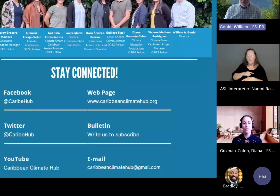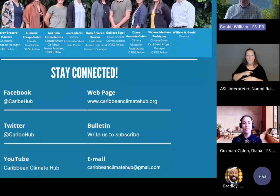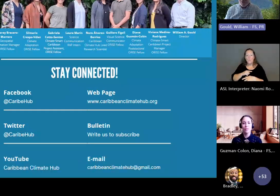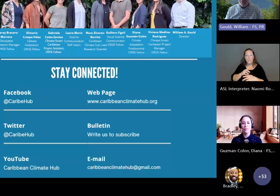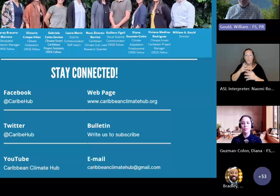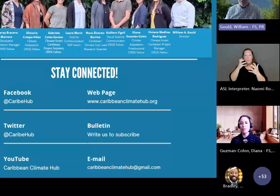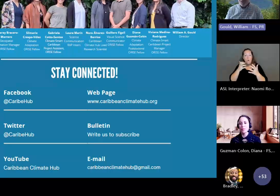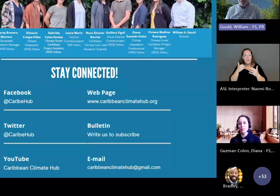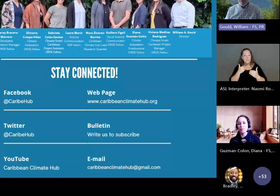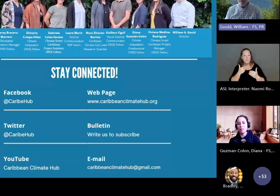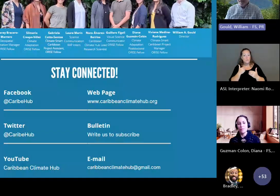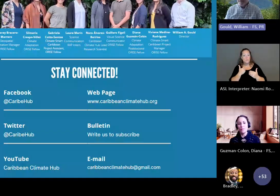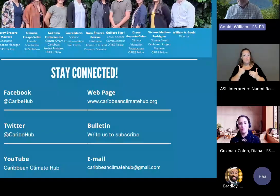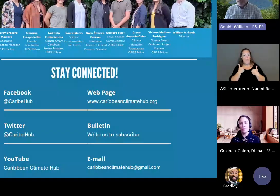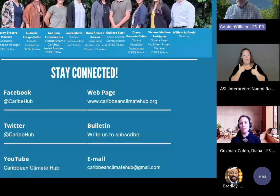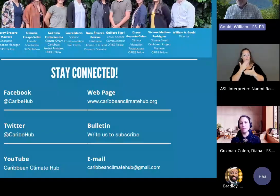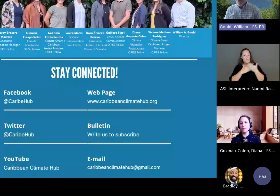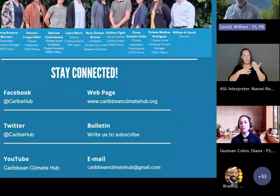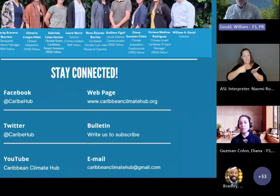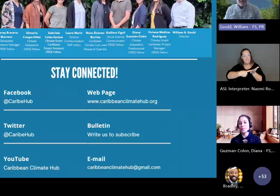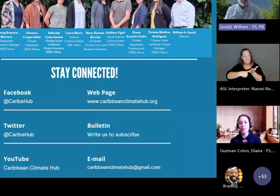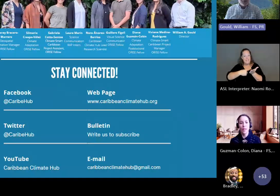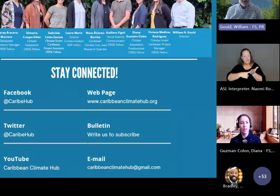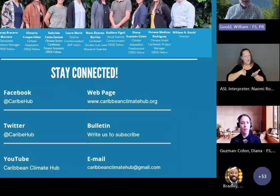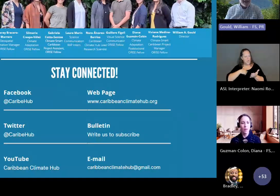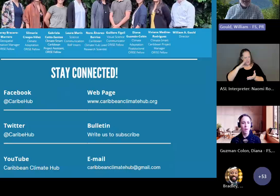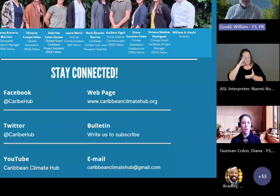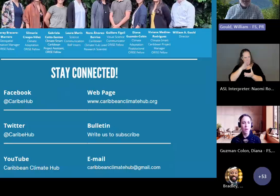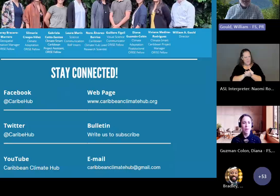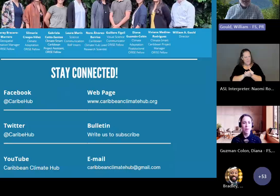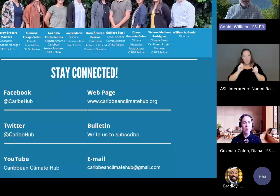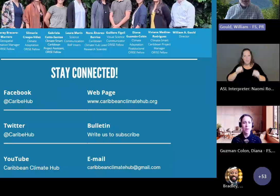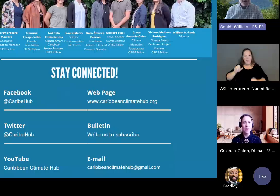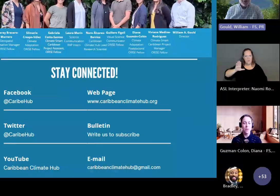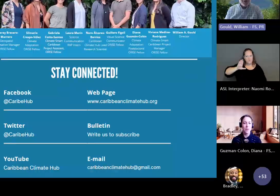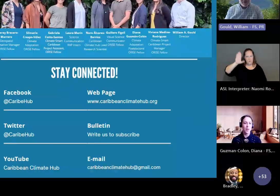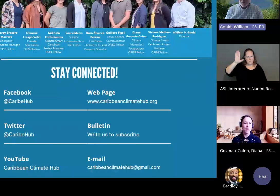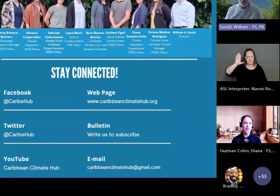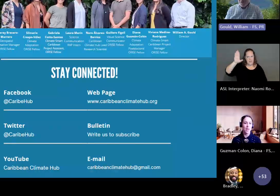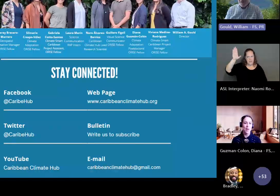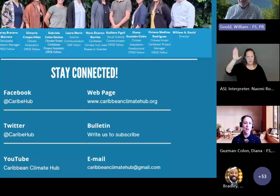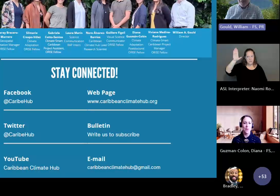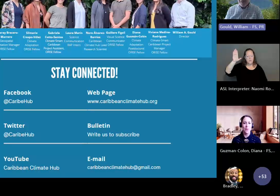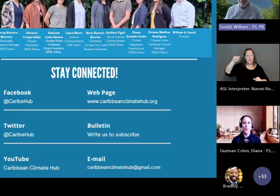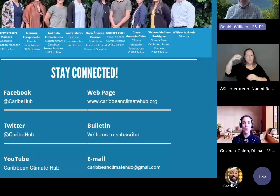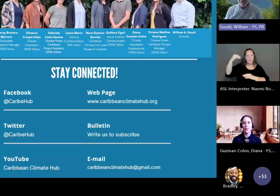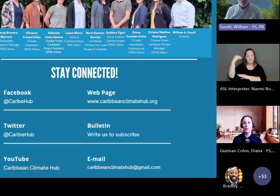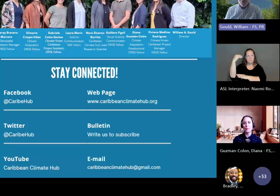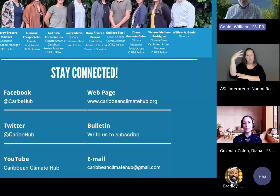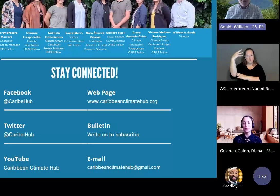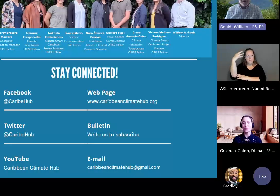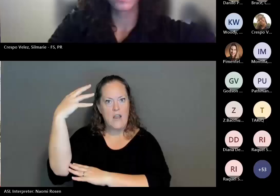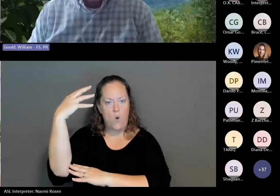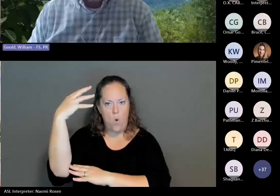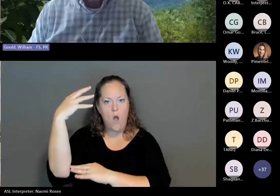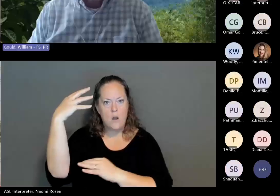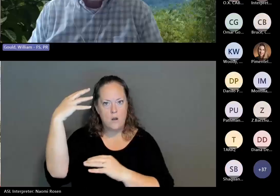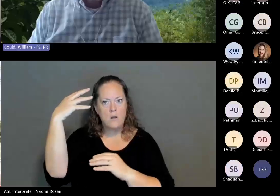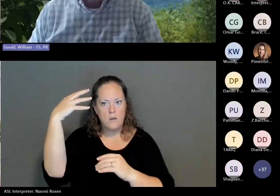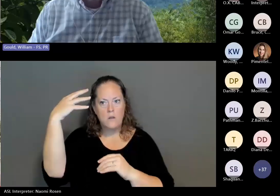some questions and discussion. I believe we can raise hands, turn your videos on,